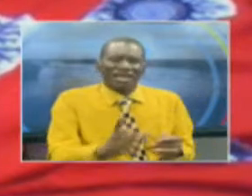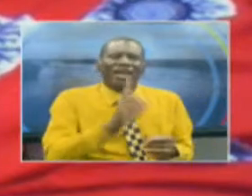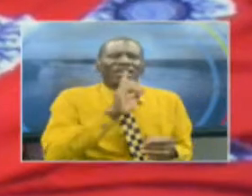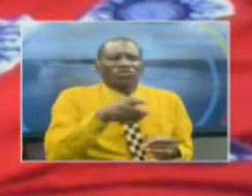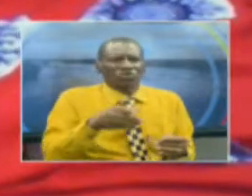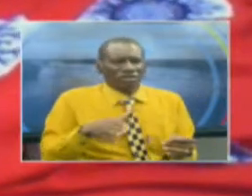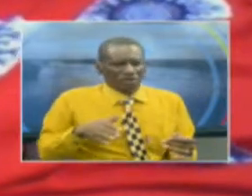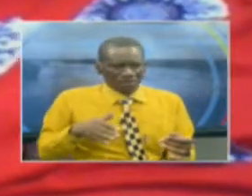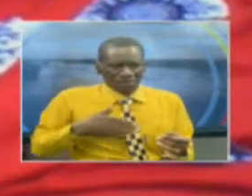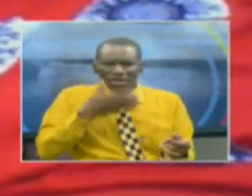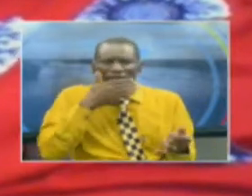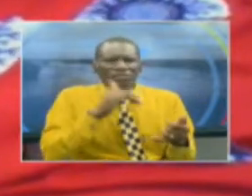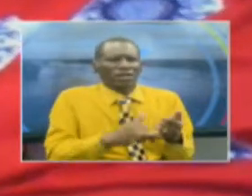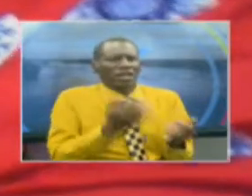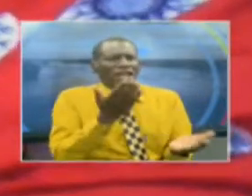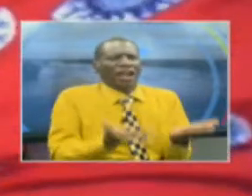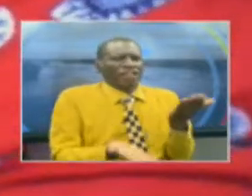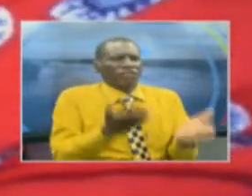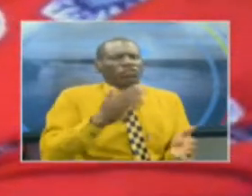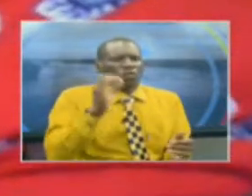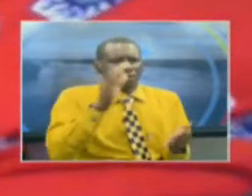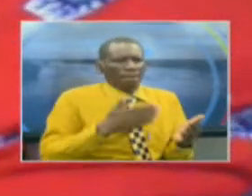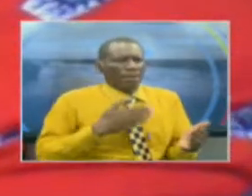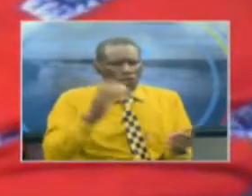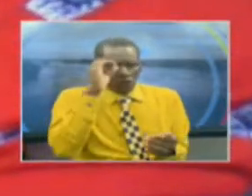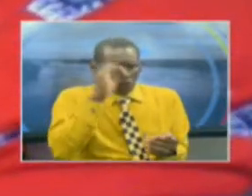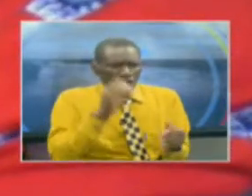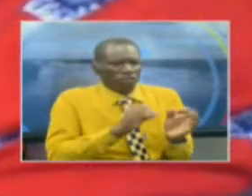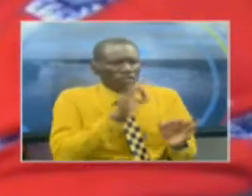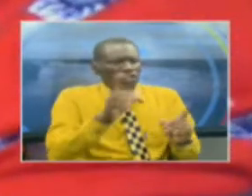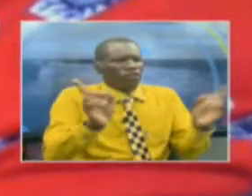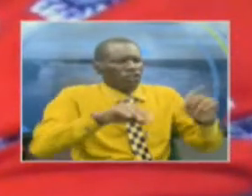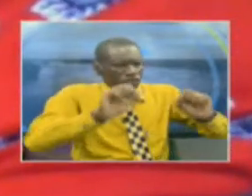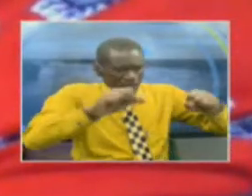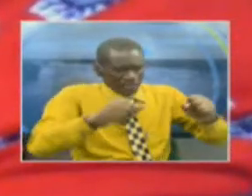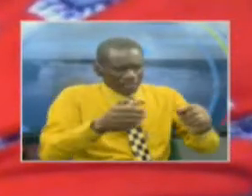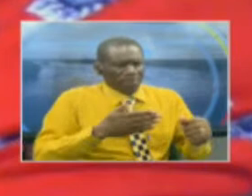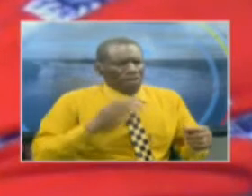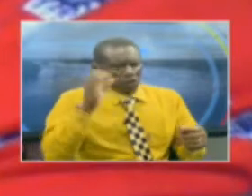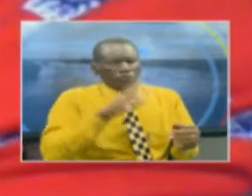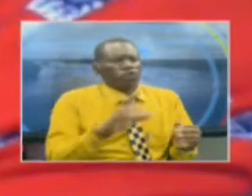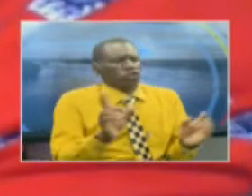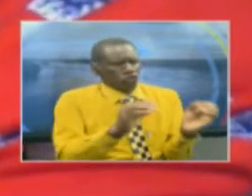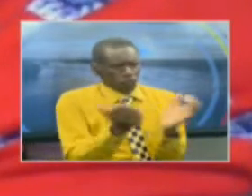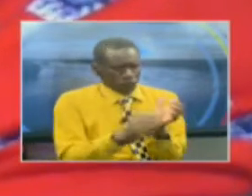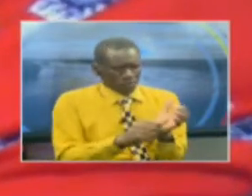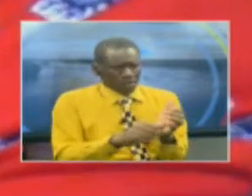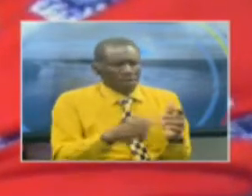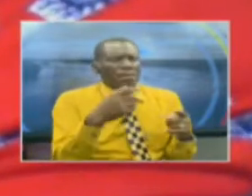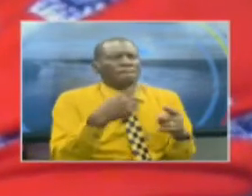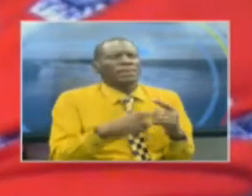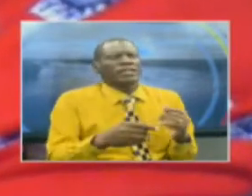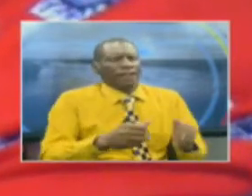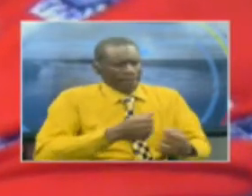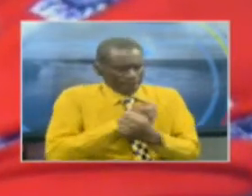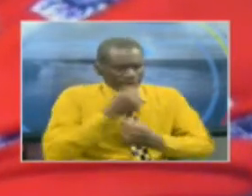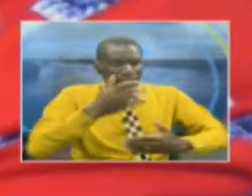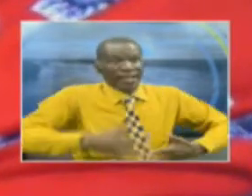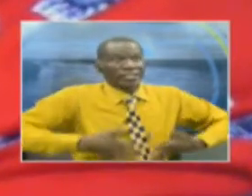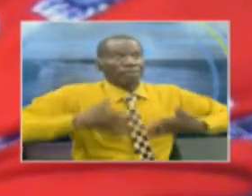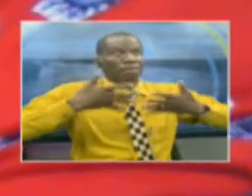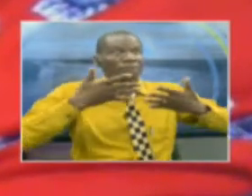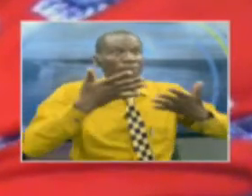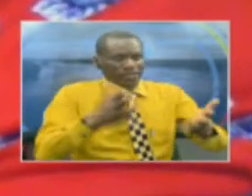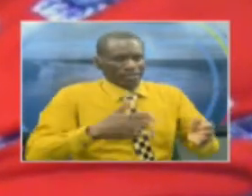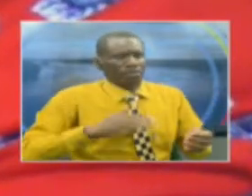value my opinion, and even if we are not in agreement, there's no problem, but I like to express it. It